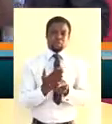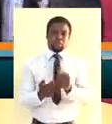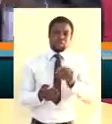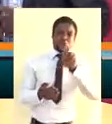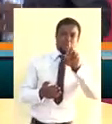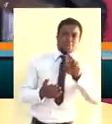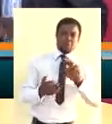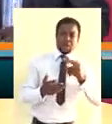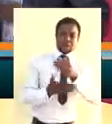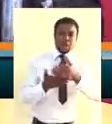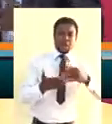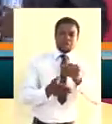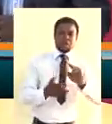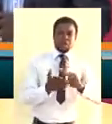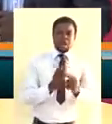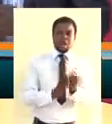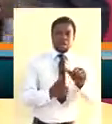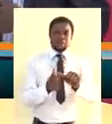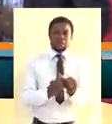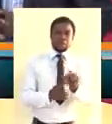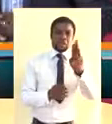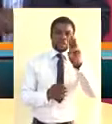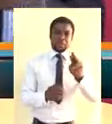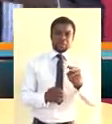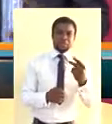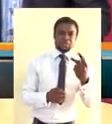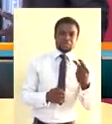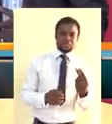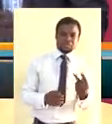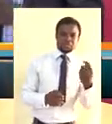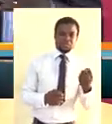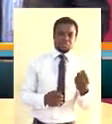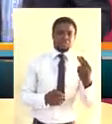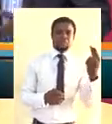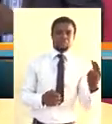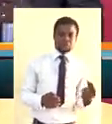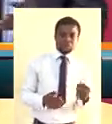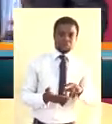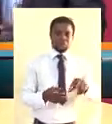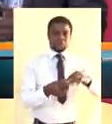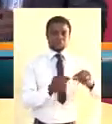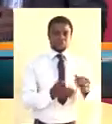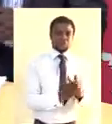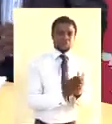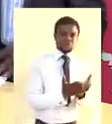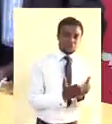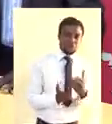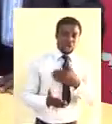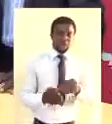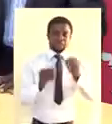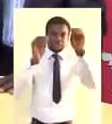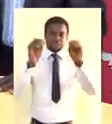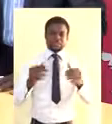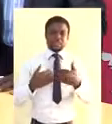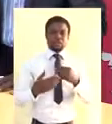day, Monday, Tuesday, and Thursday. And students read books. Students read books and storybooks and the likes, and the teachers have to